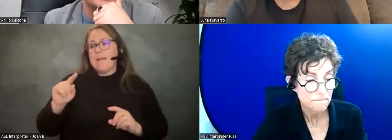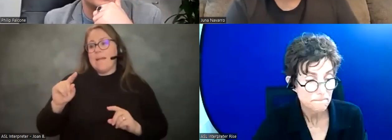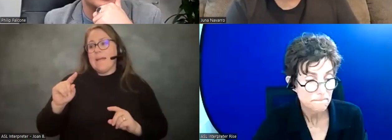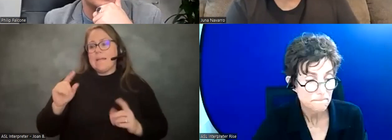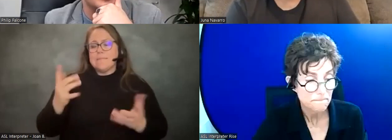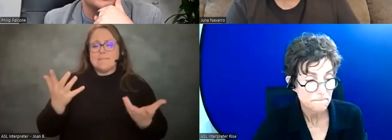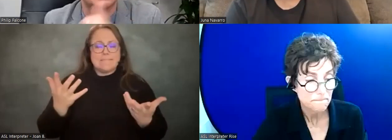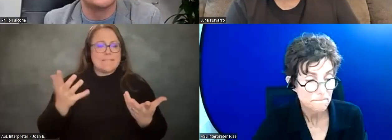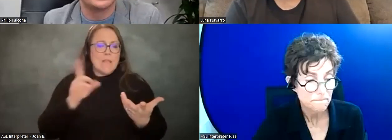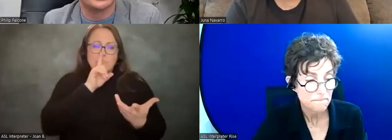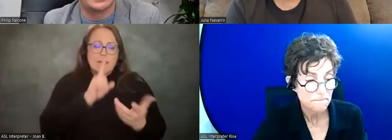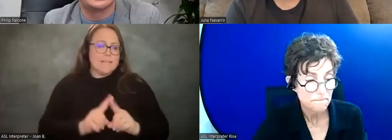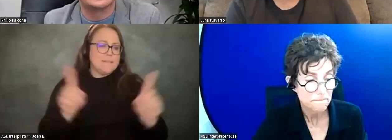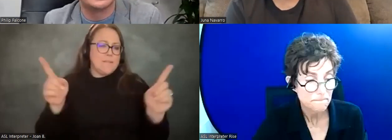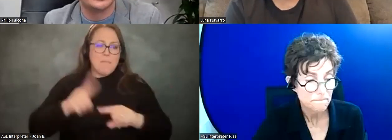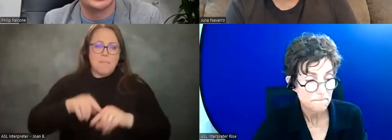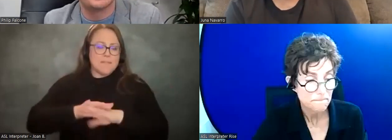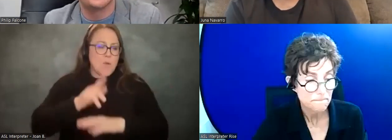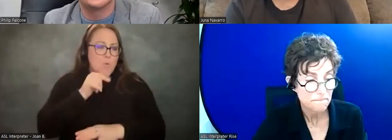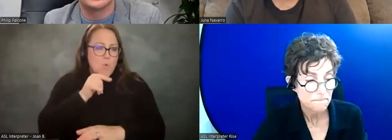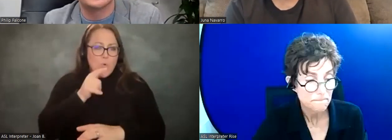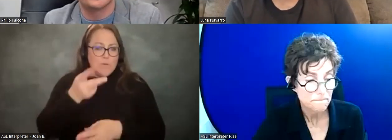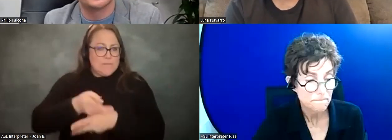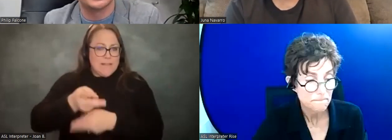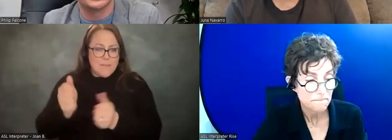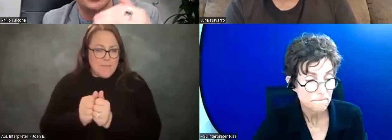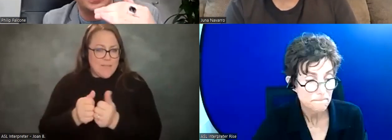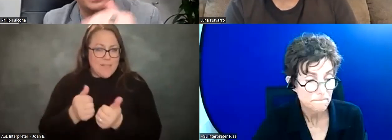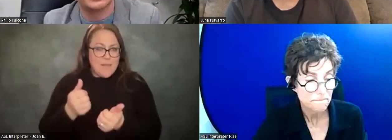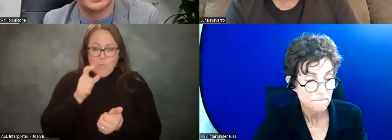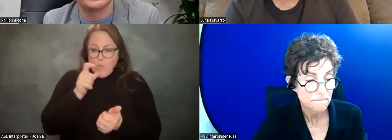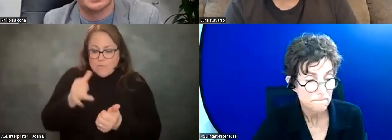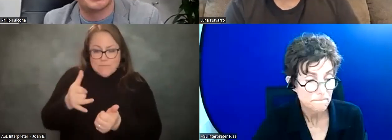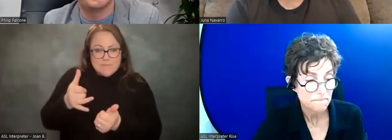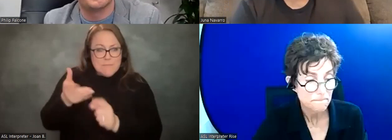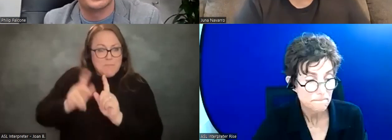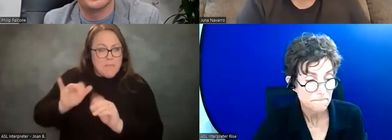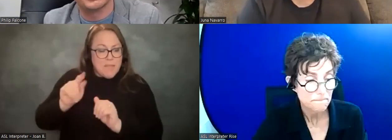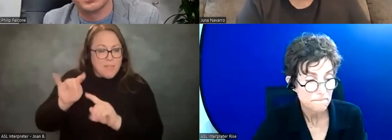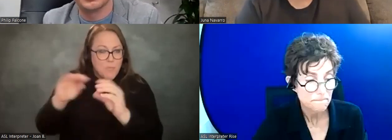differs based on who you're dealing with and who that person is at that organization, who that